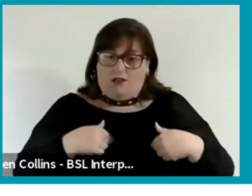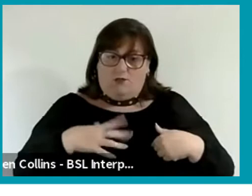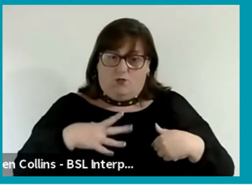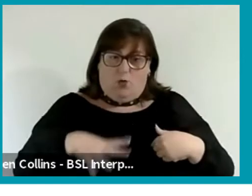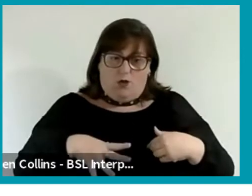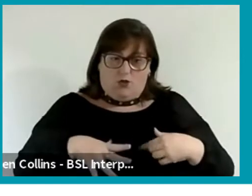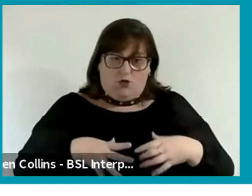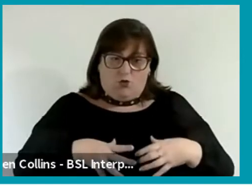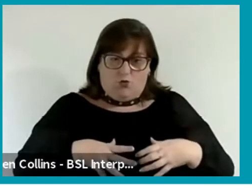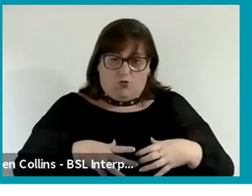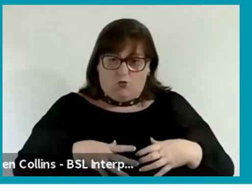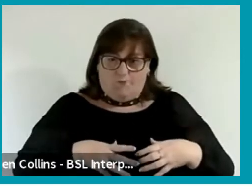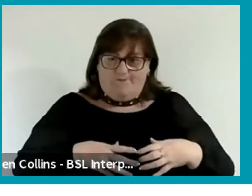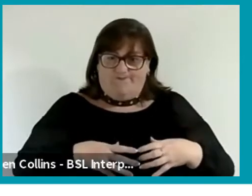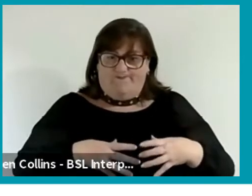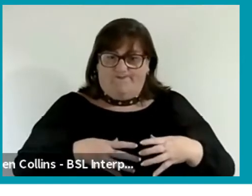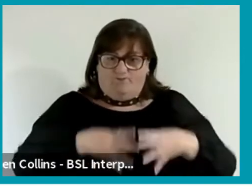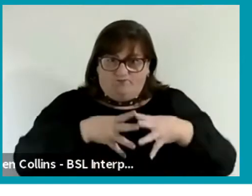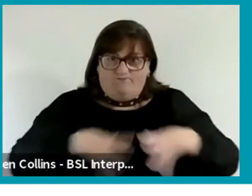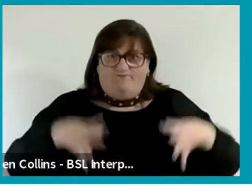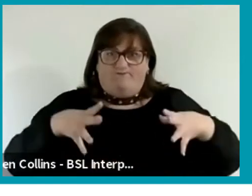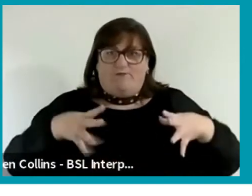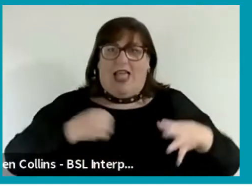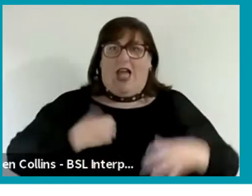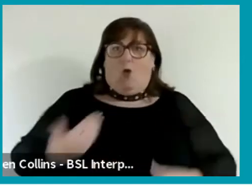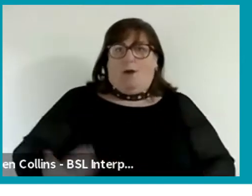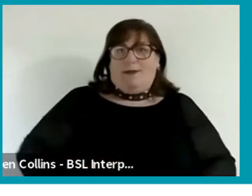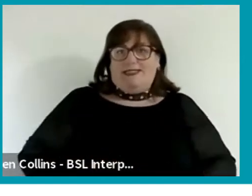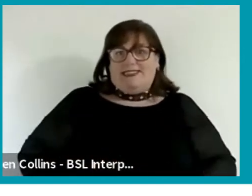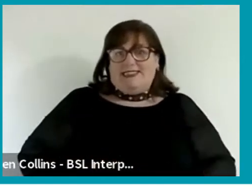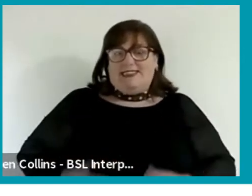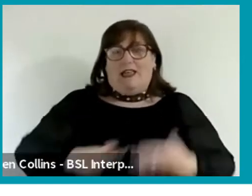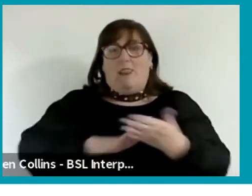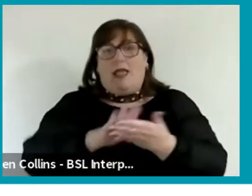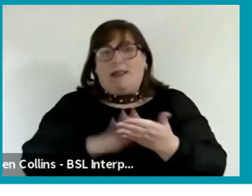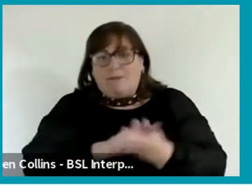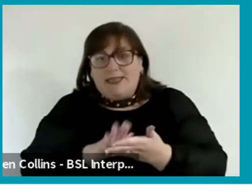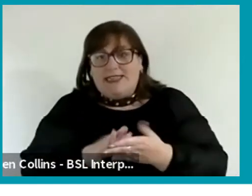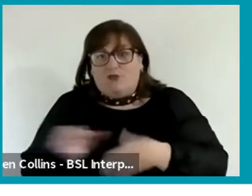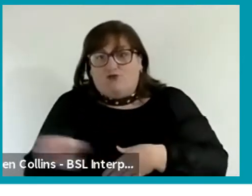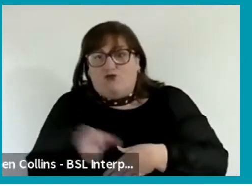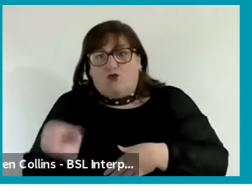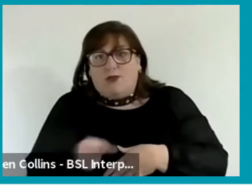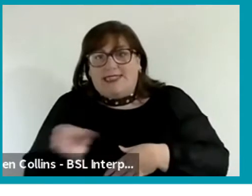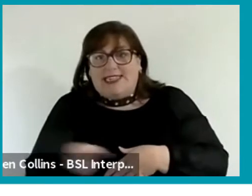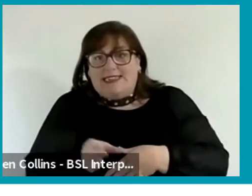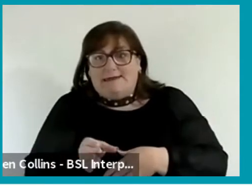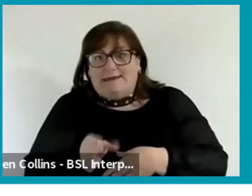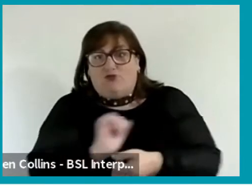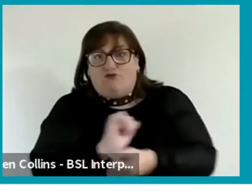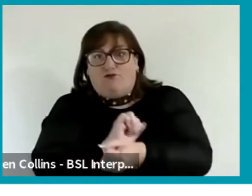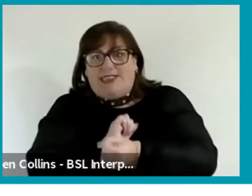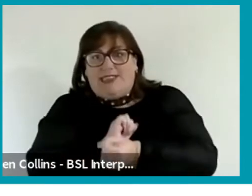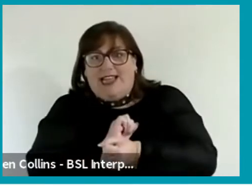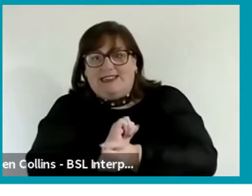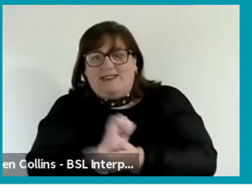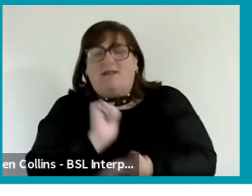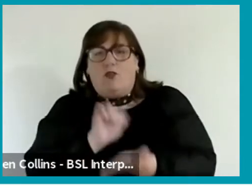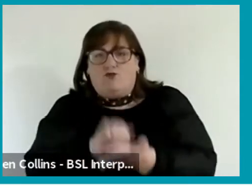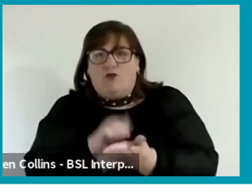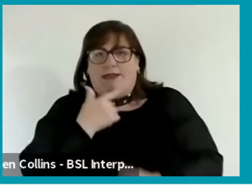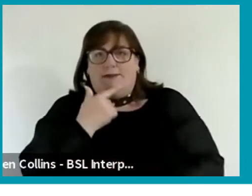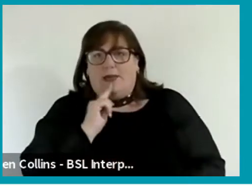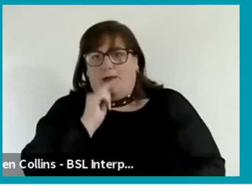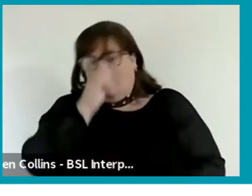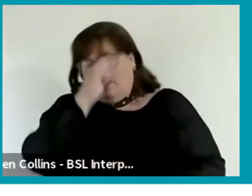that requires recruiting and retaining the right people. Not having the talent to be able to trade or to